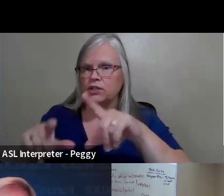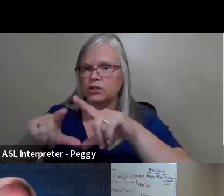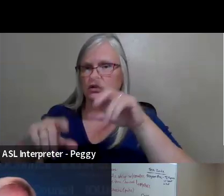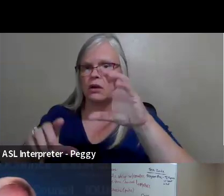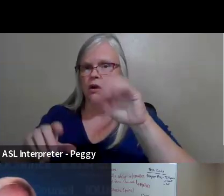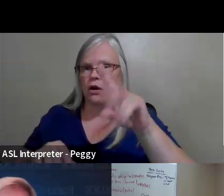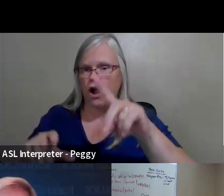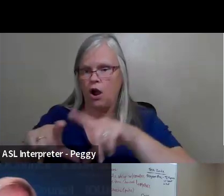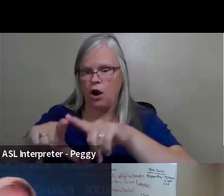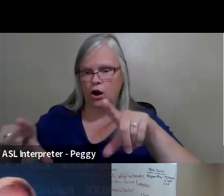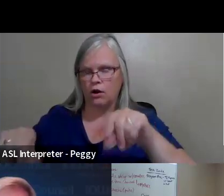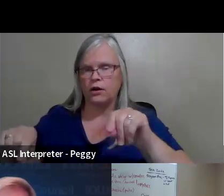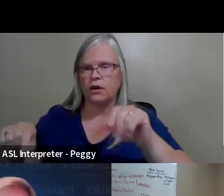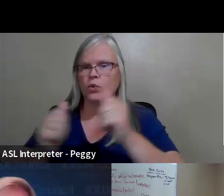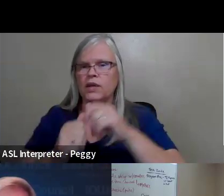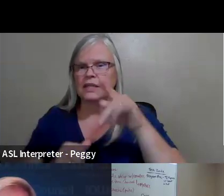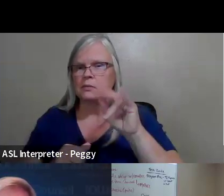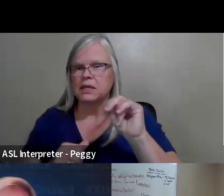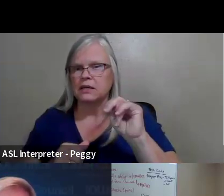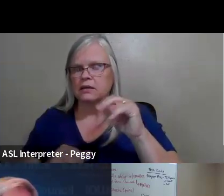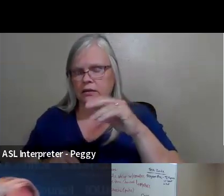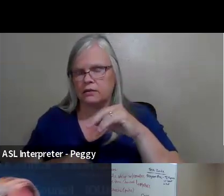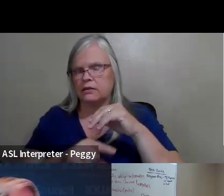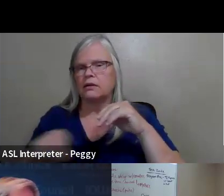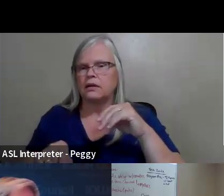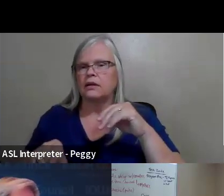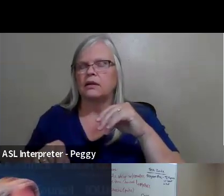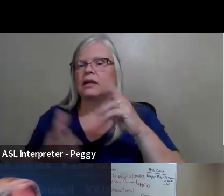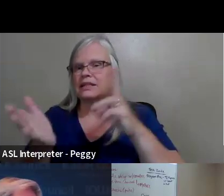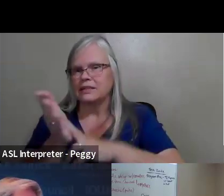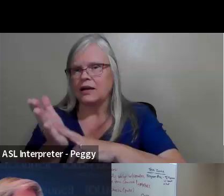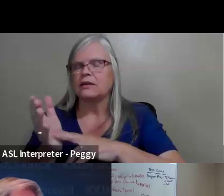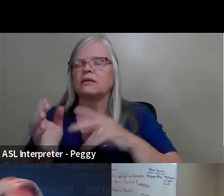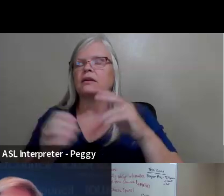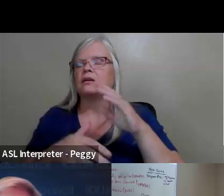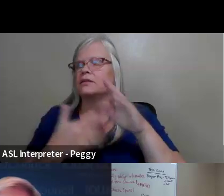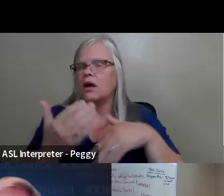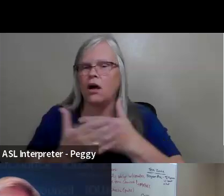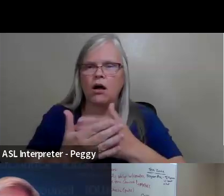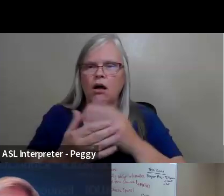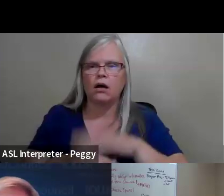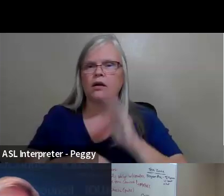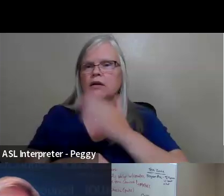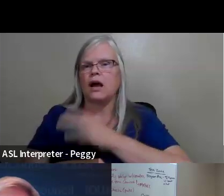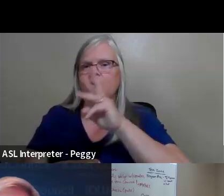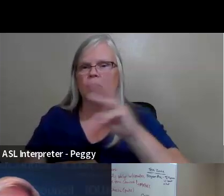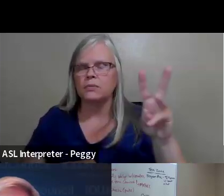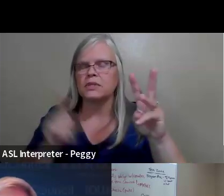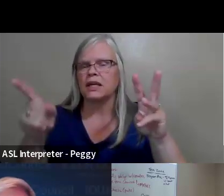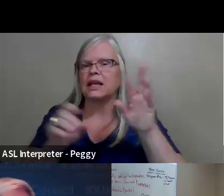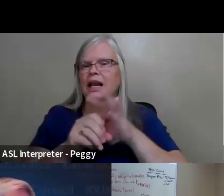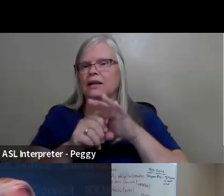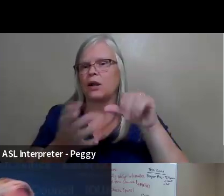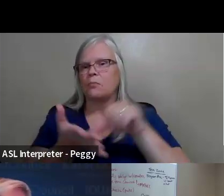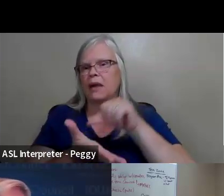it, already signed. And all of this information is on our website on the elections page. You can also, on